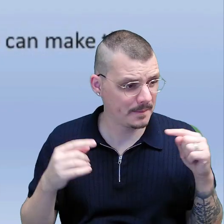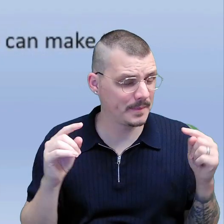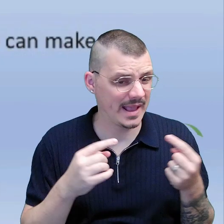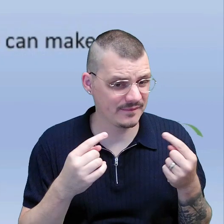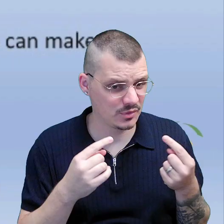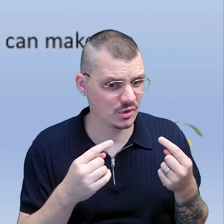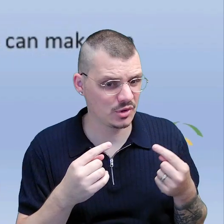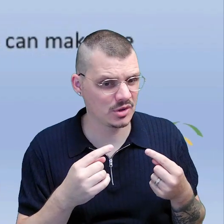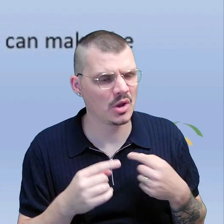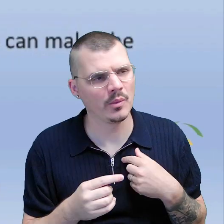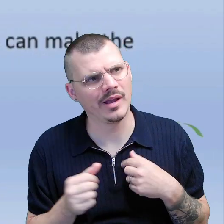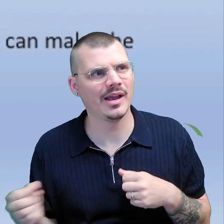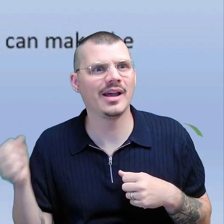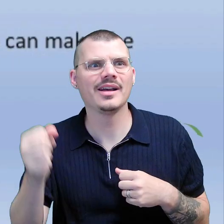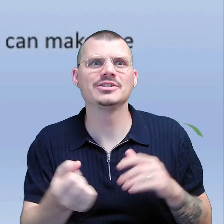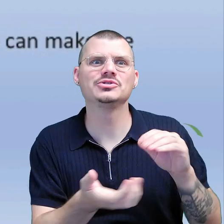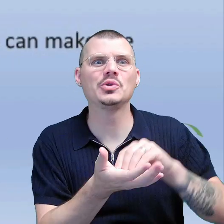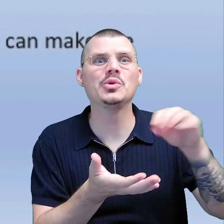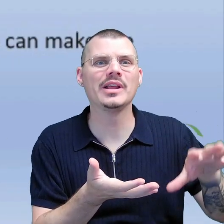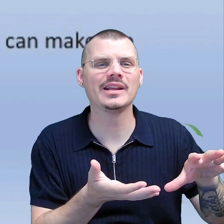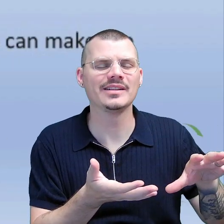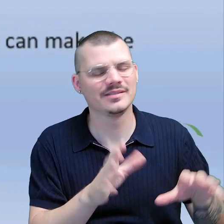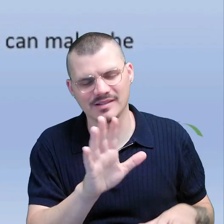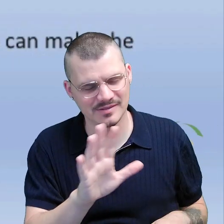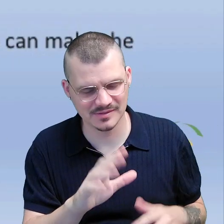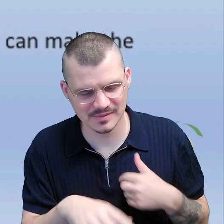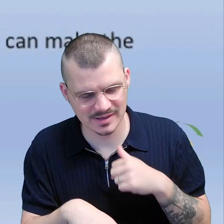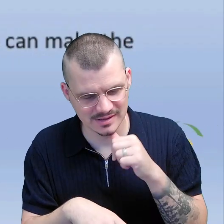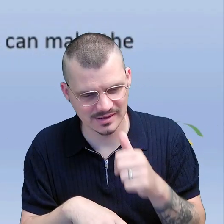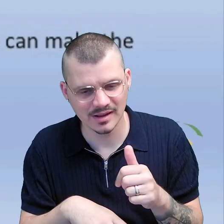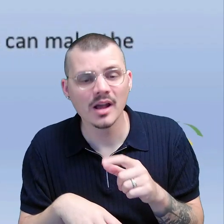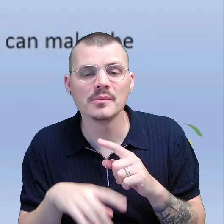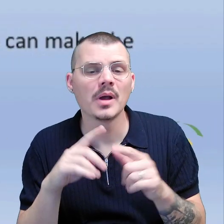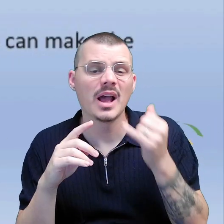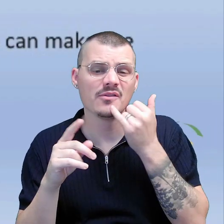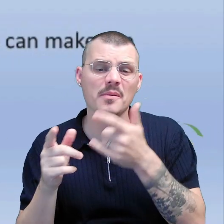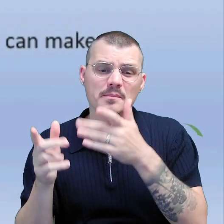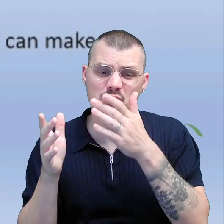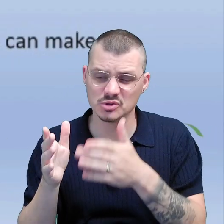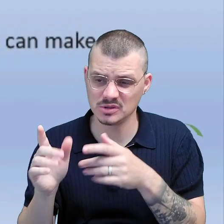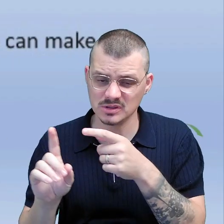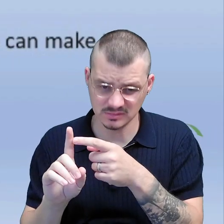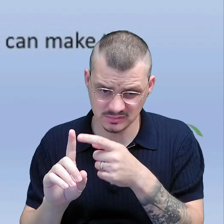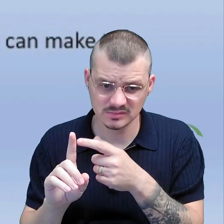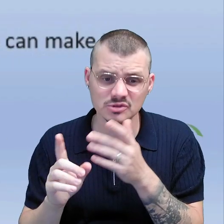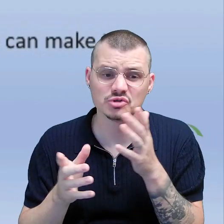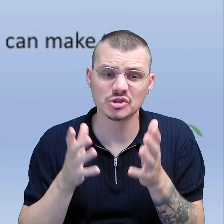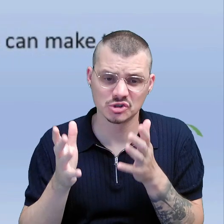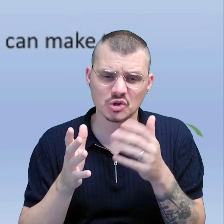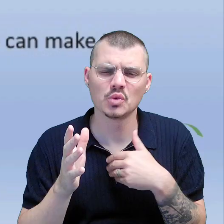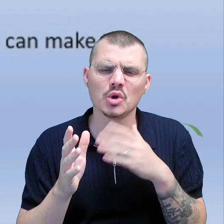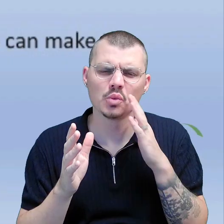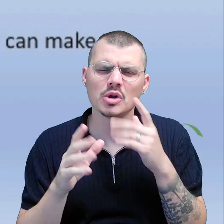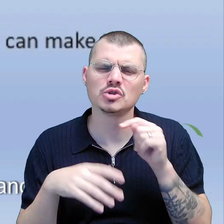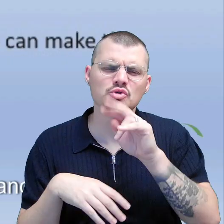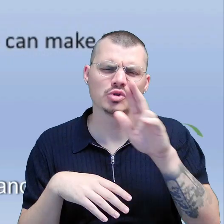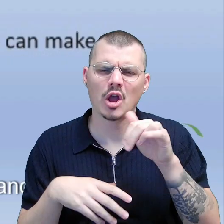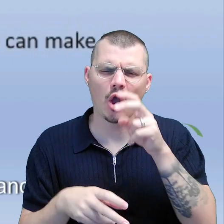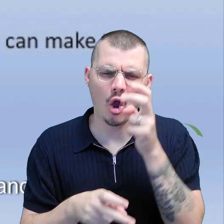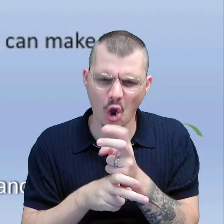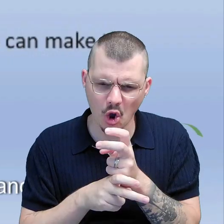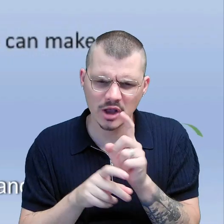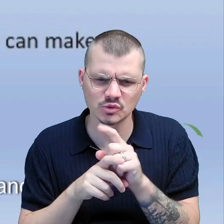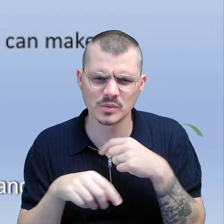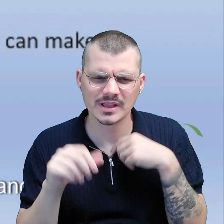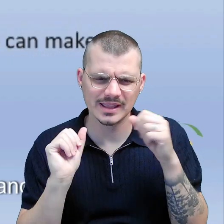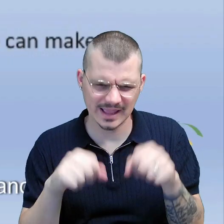did look really painful, we'd get a medical student to do it. I'm kidding, we didn't really do that. But if a person had a given gesture, we would try